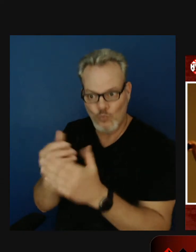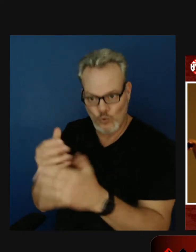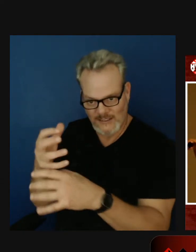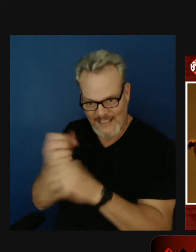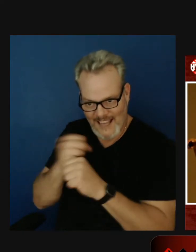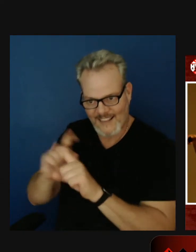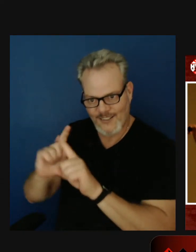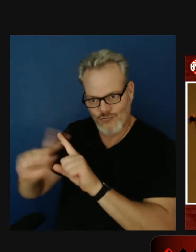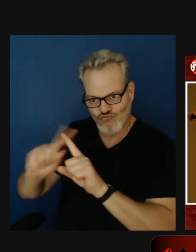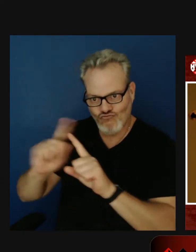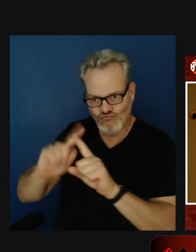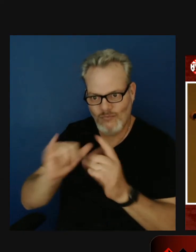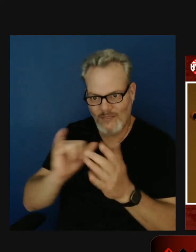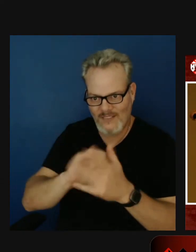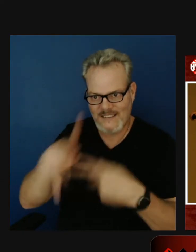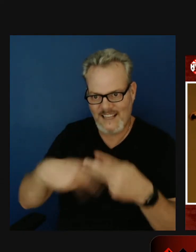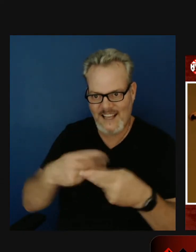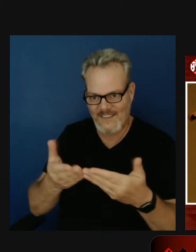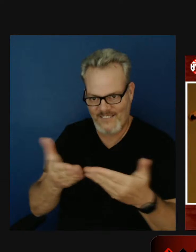going.